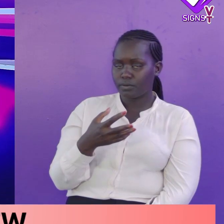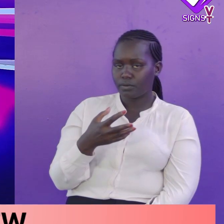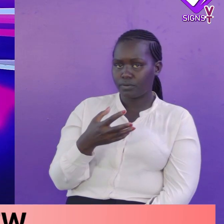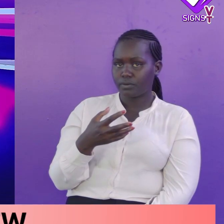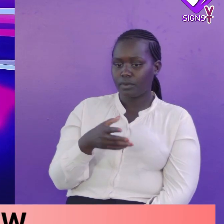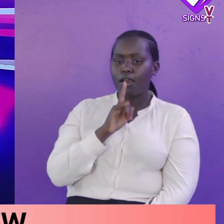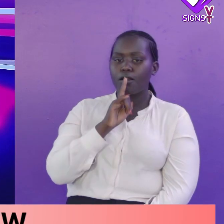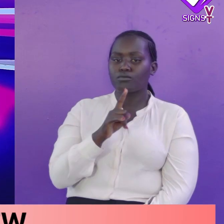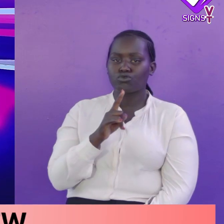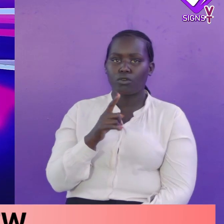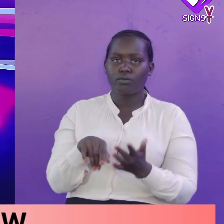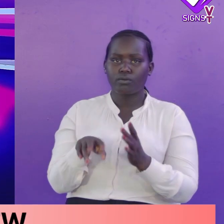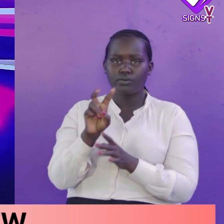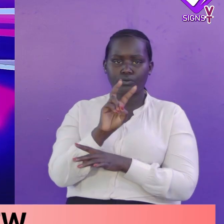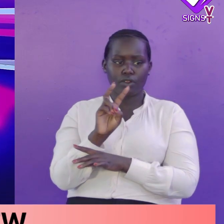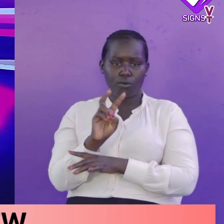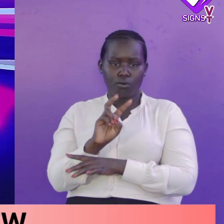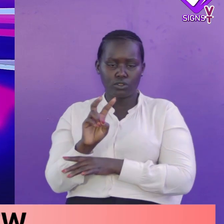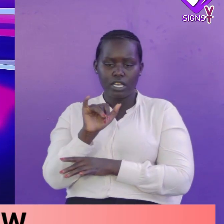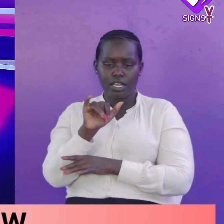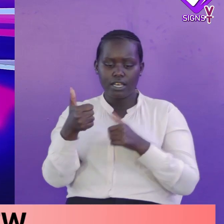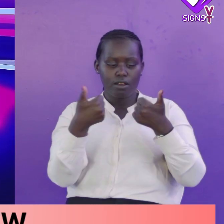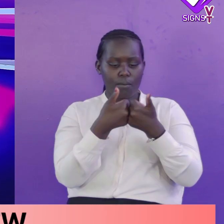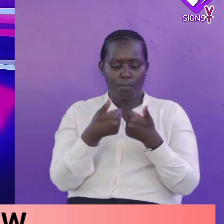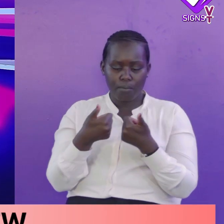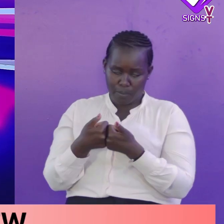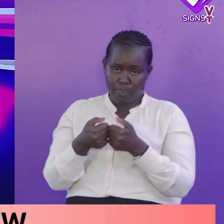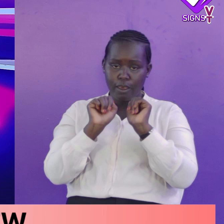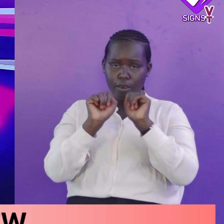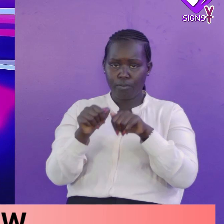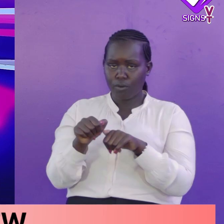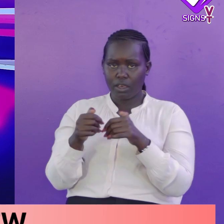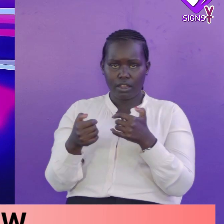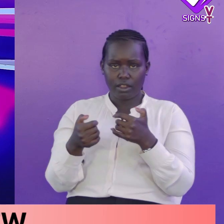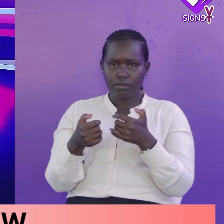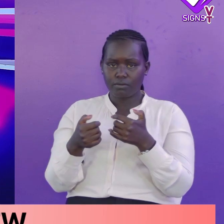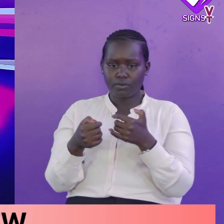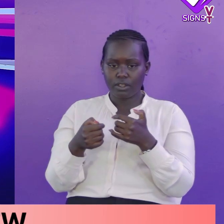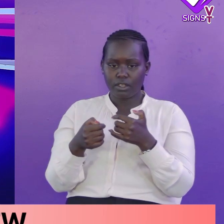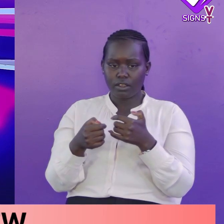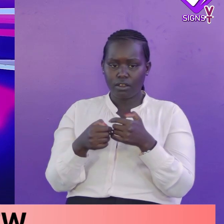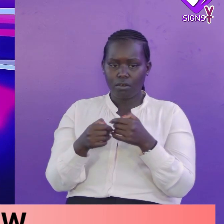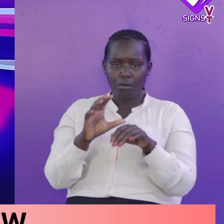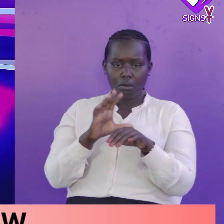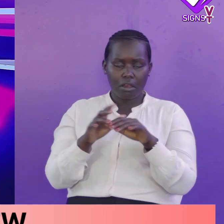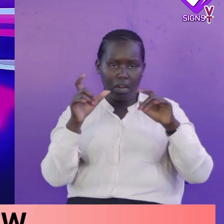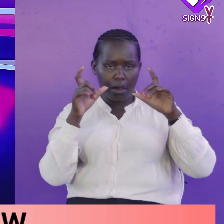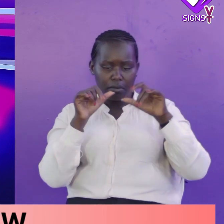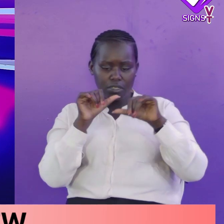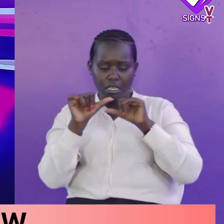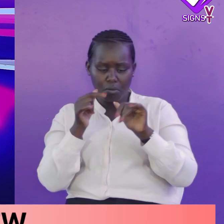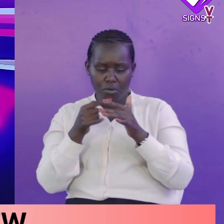I'm sure you watched Yeah. that match, and you can just paint a picture